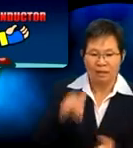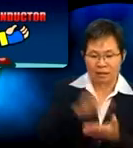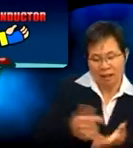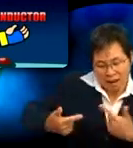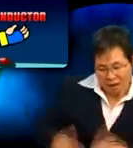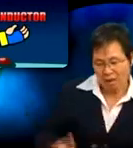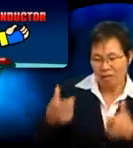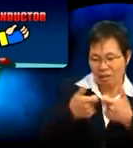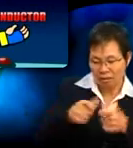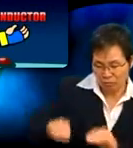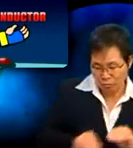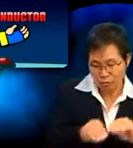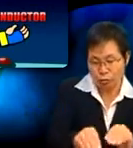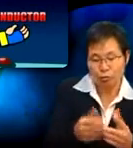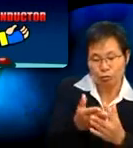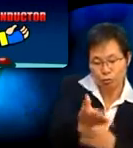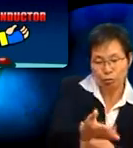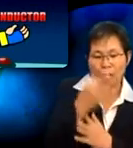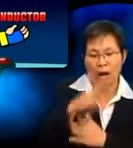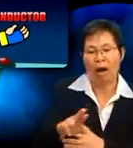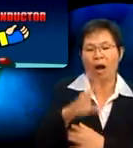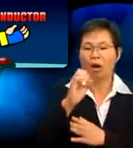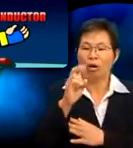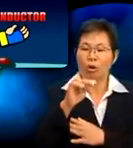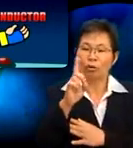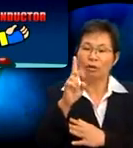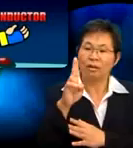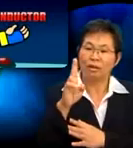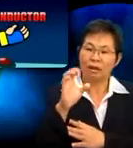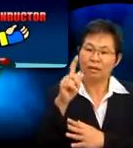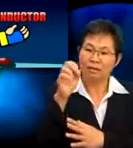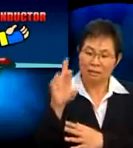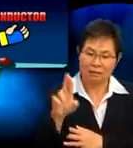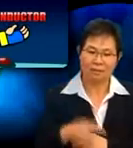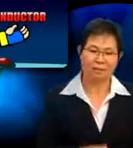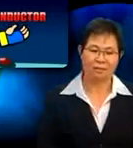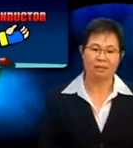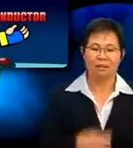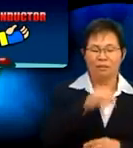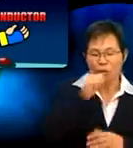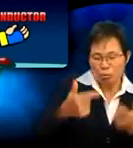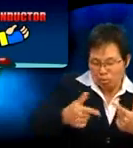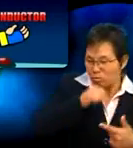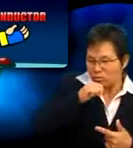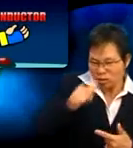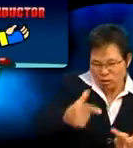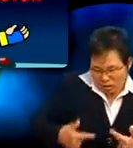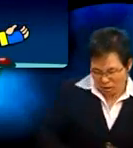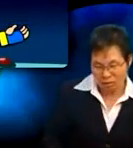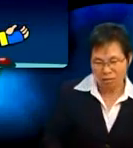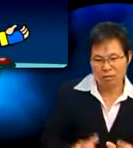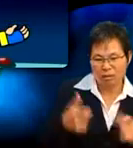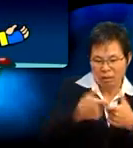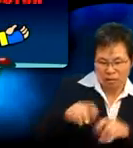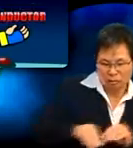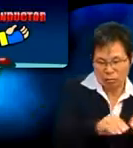Materials that allow electricity to flow through them are called conductors. And those that do not are